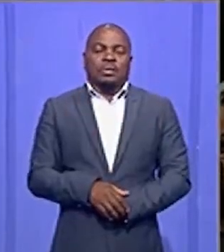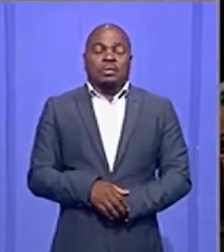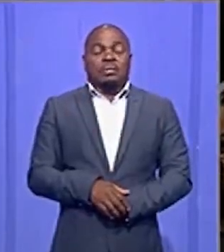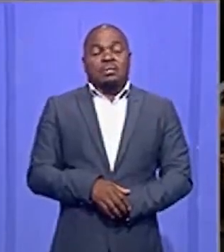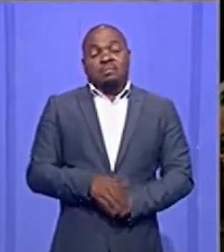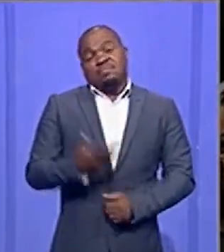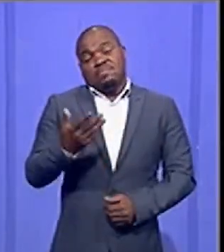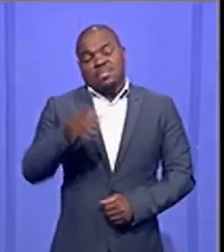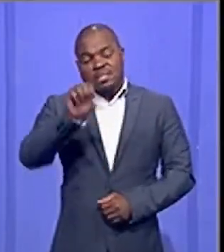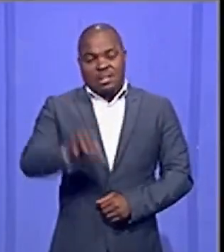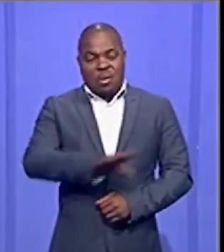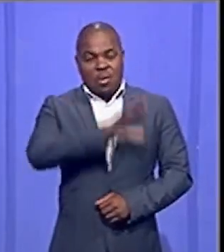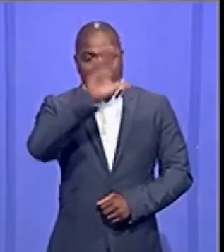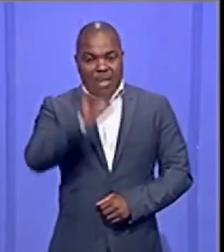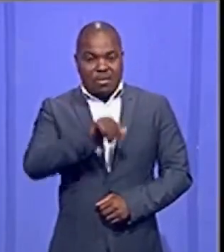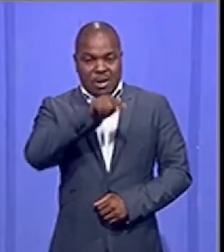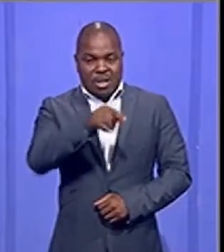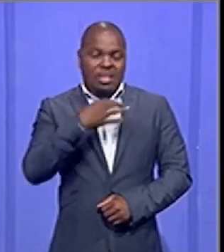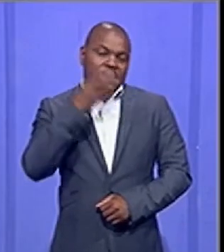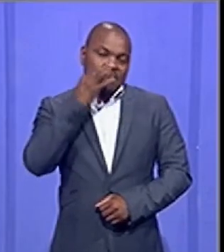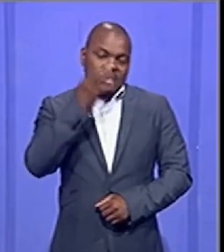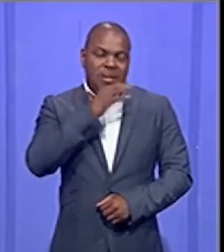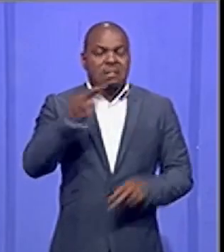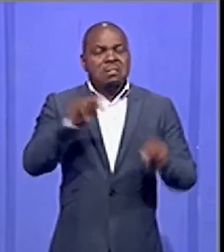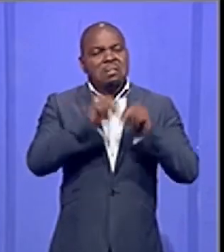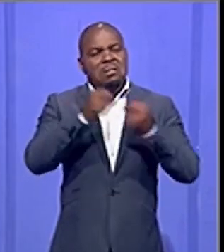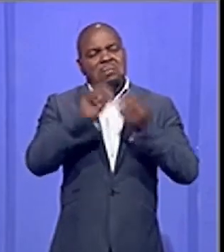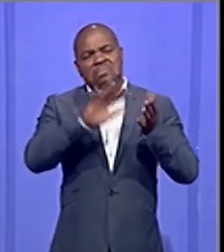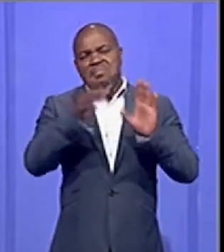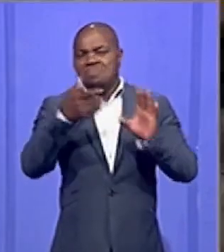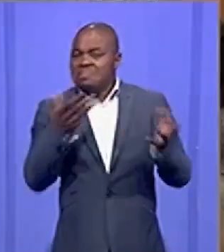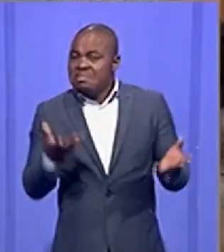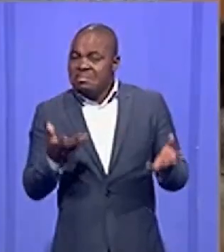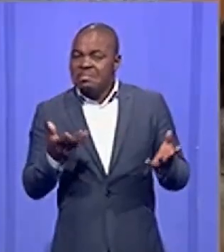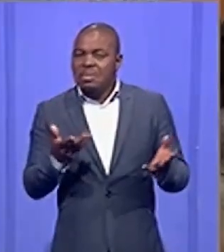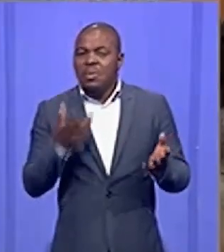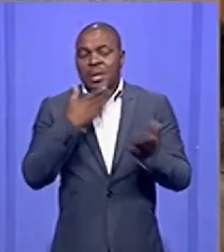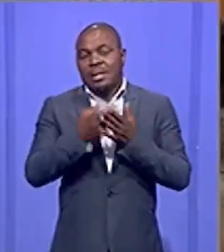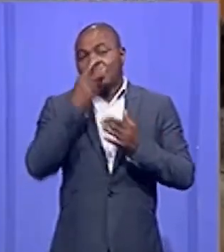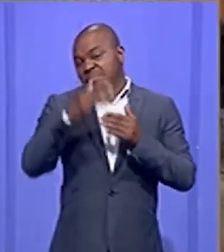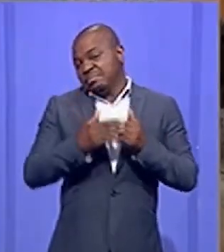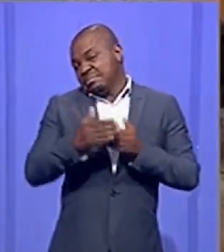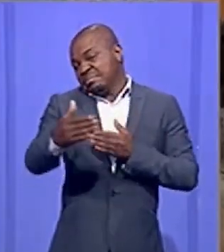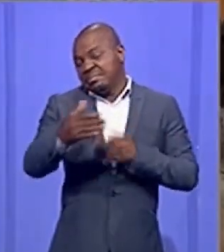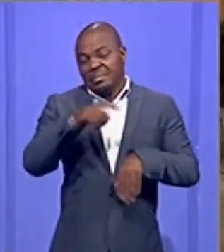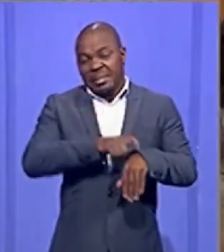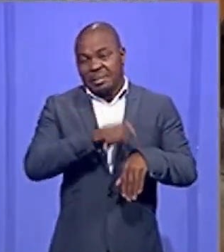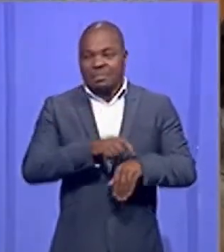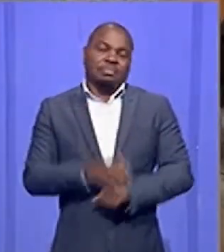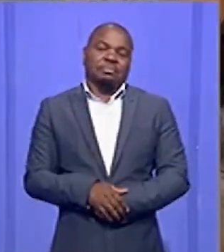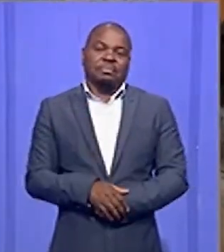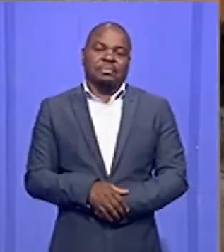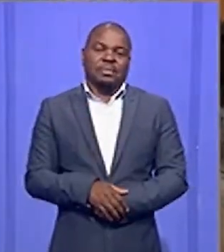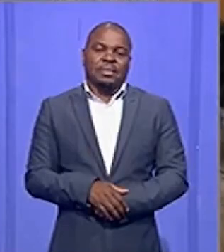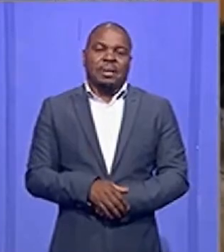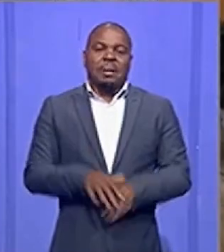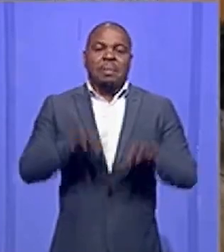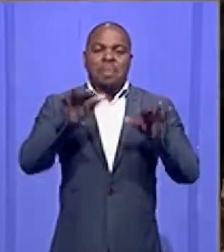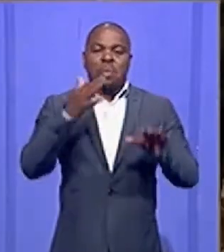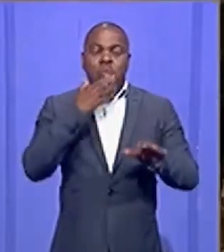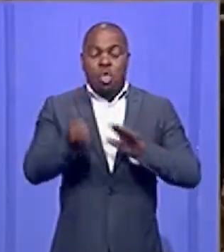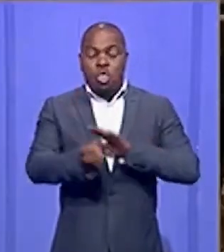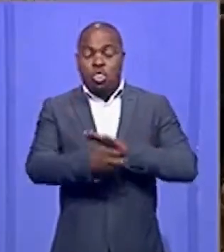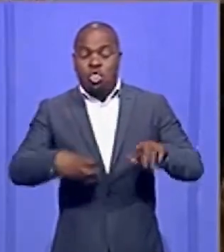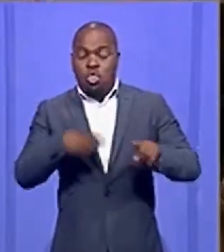amogetse kgoeletso ya seemo sa matlhotlhapelo a bosetšhaba go tla itshupa ga nako ntse e tsamaya gore a ba ba dinalanyana ba